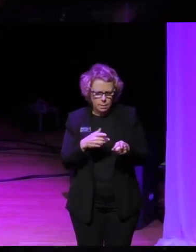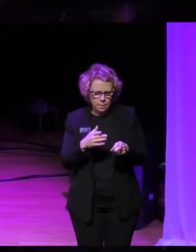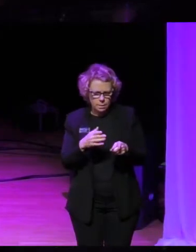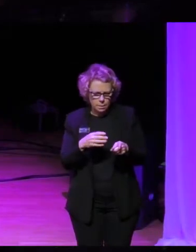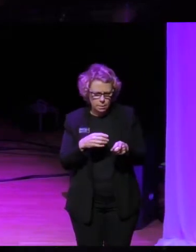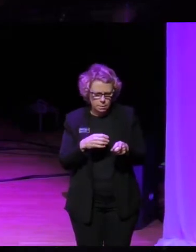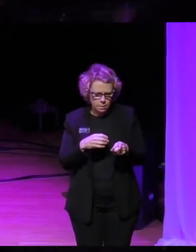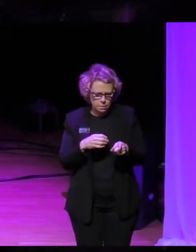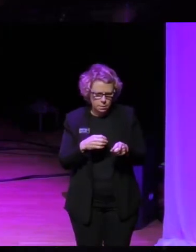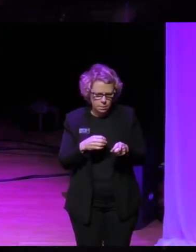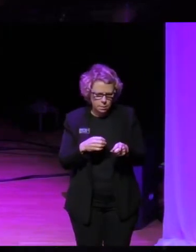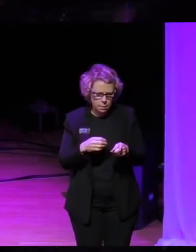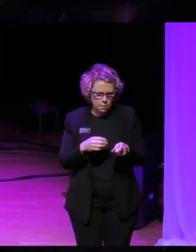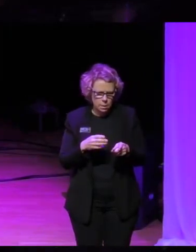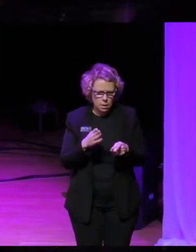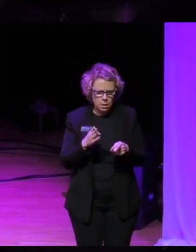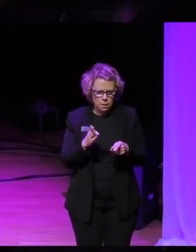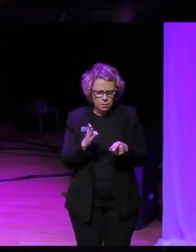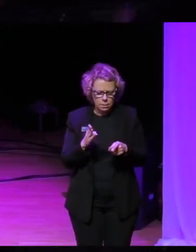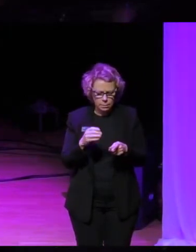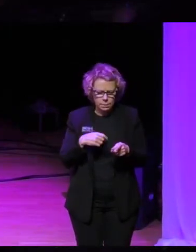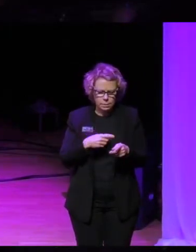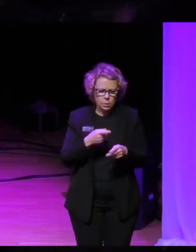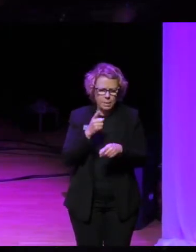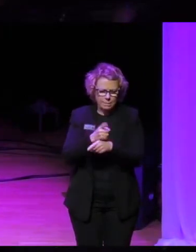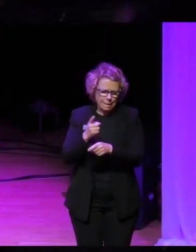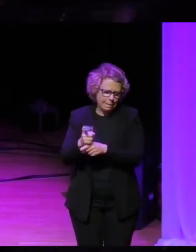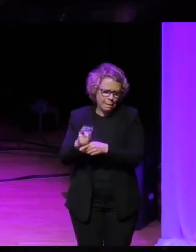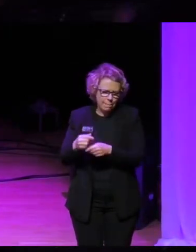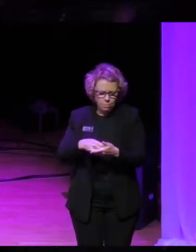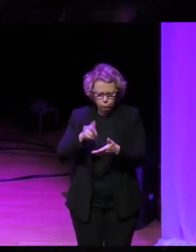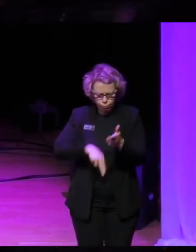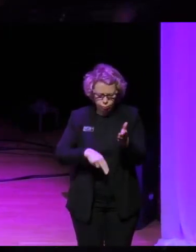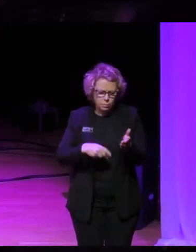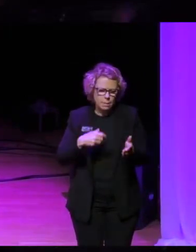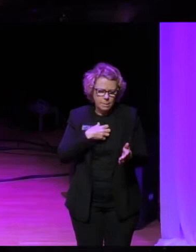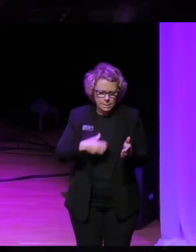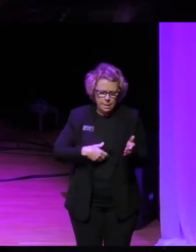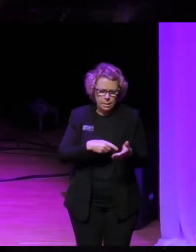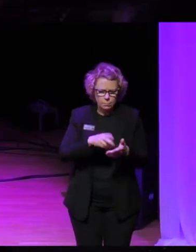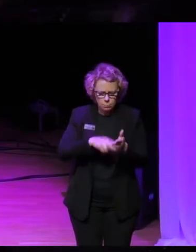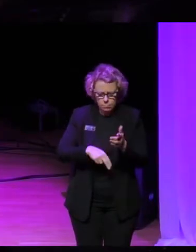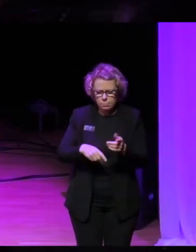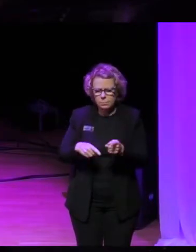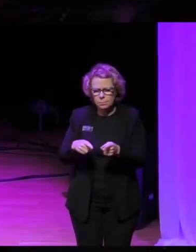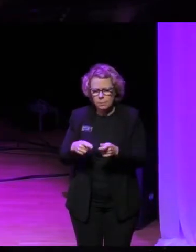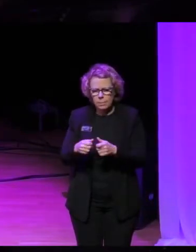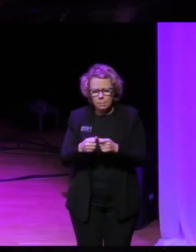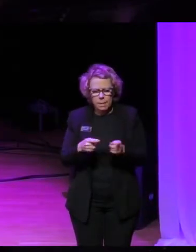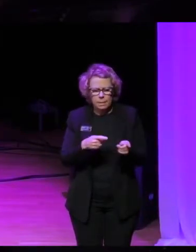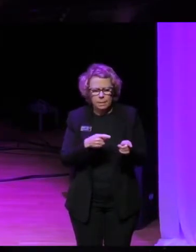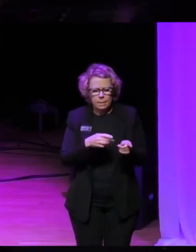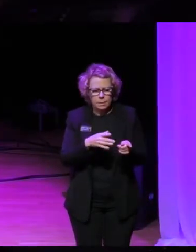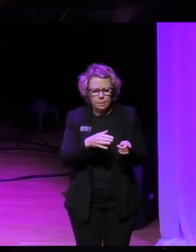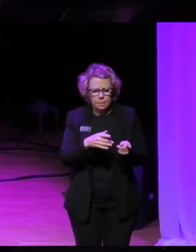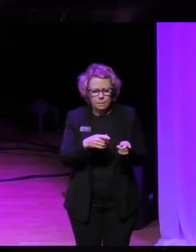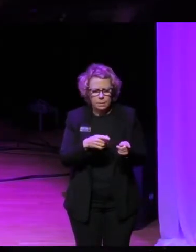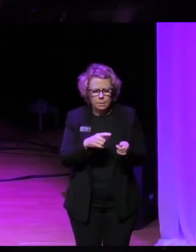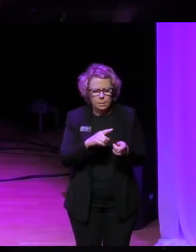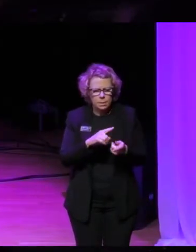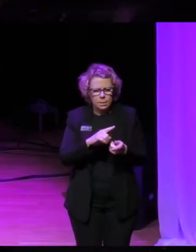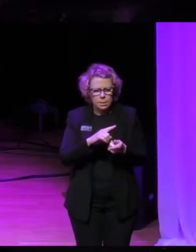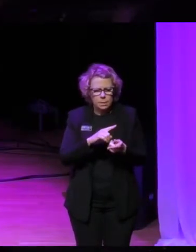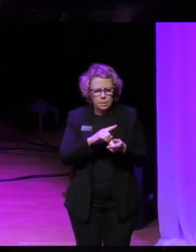stripped certain privacy protections from people who are not permanent residents or citizens. These were